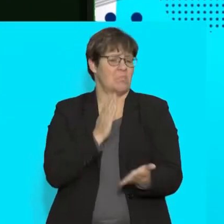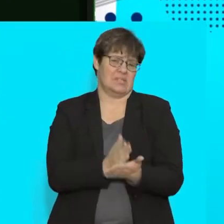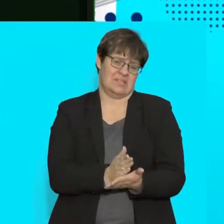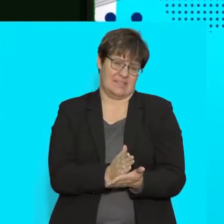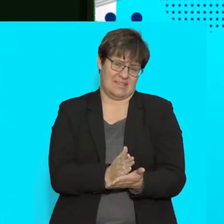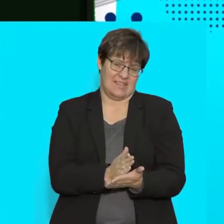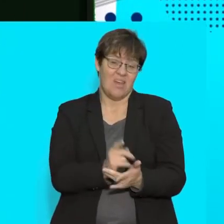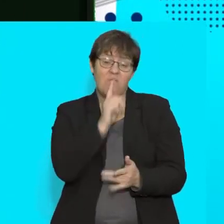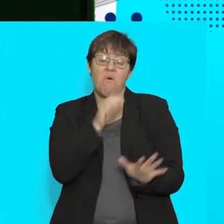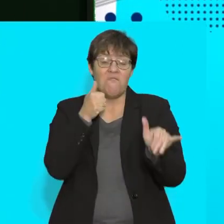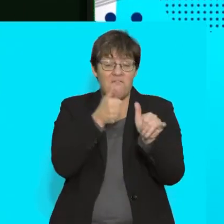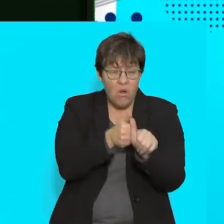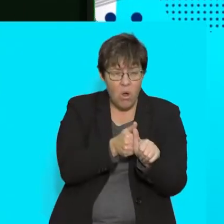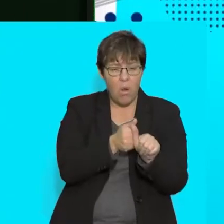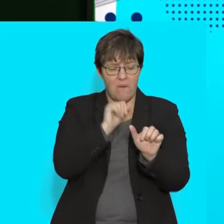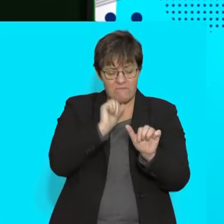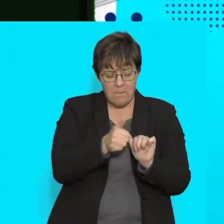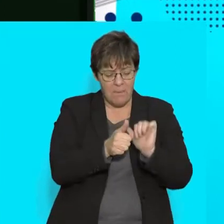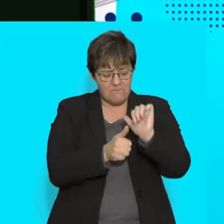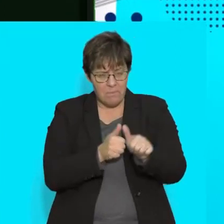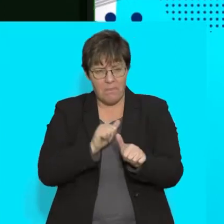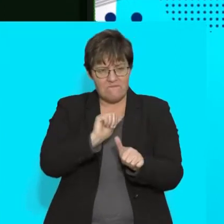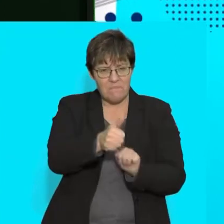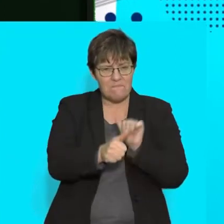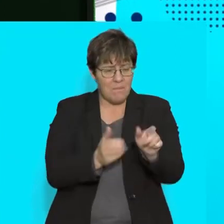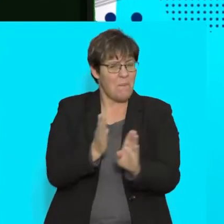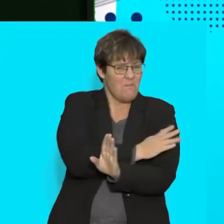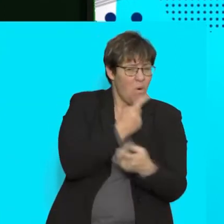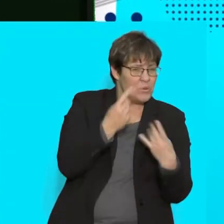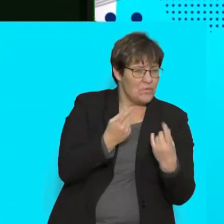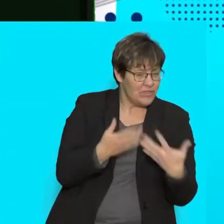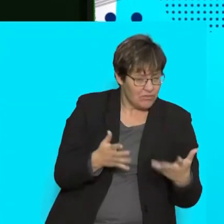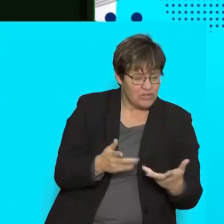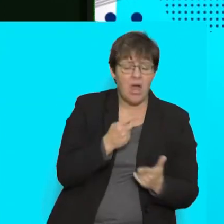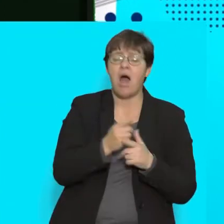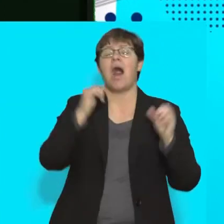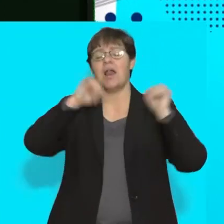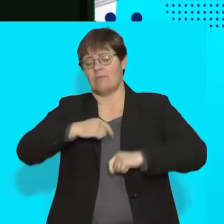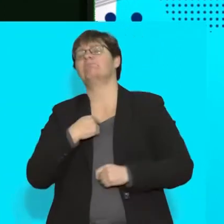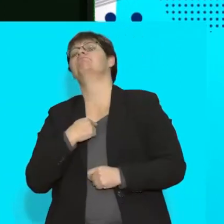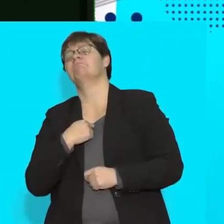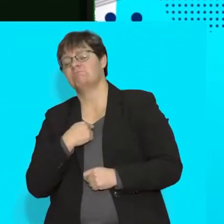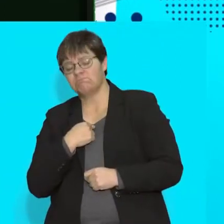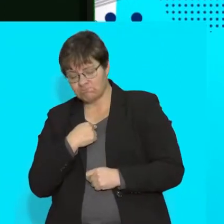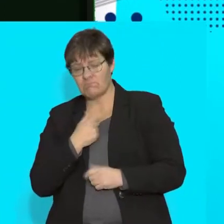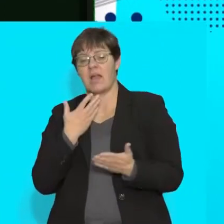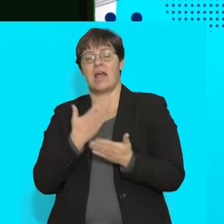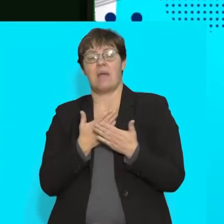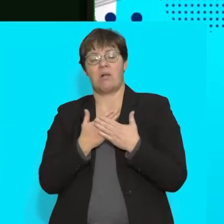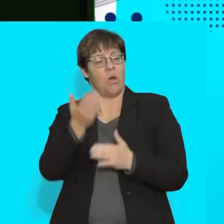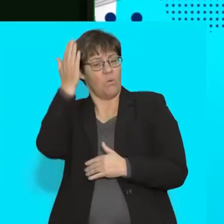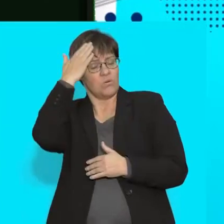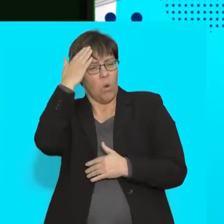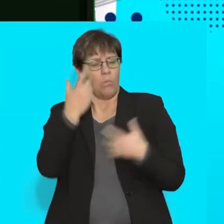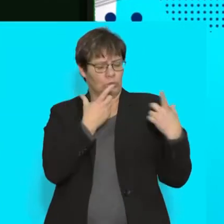you, if you always follow our flow diagram that I did with you, the flow chart, it will allow you to be able to